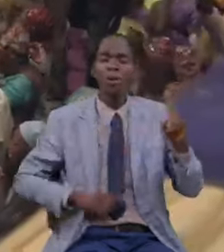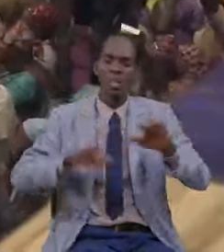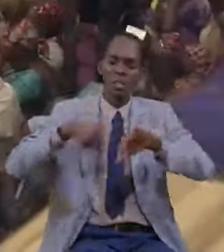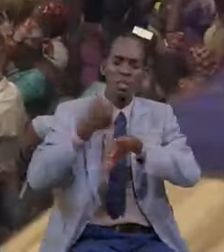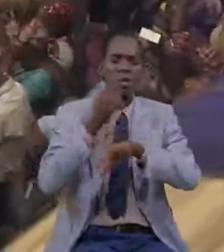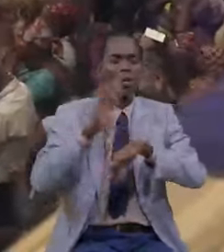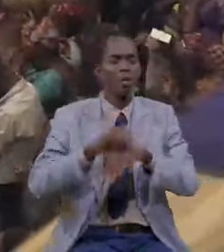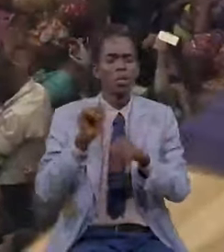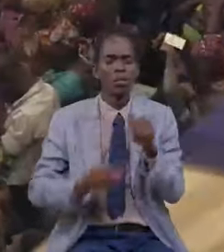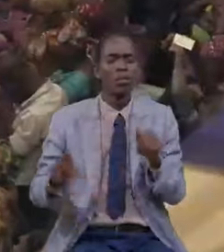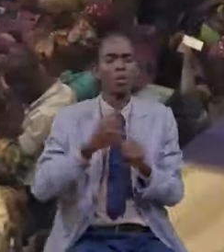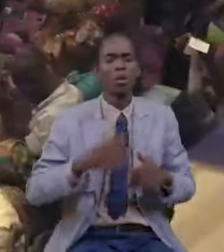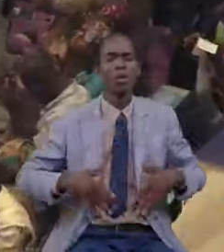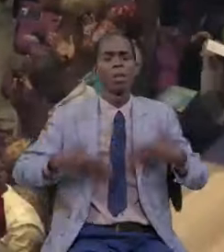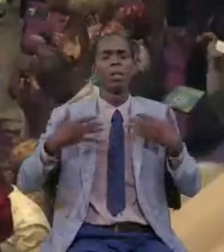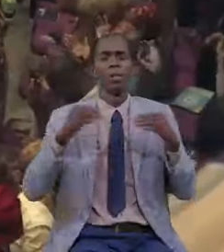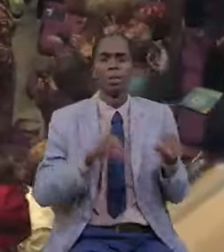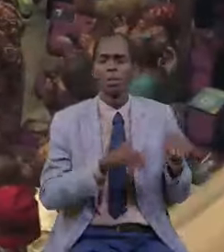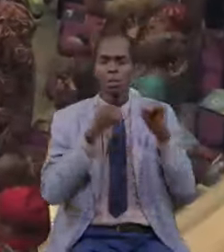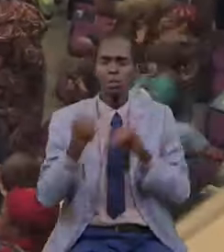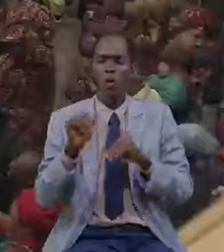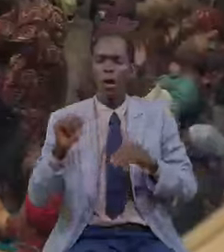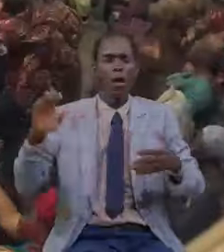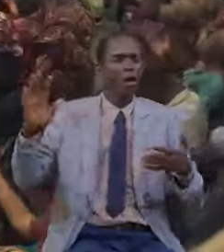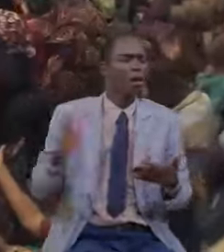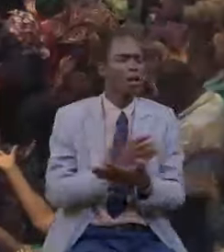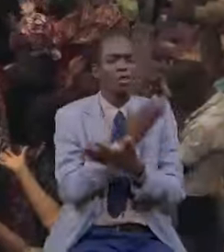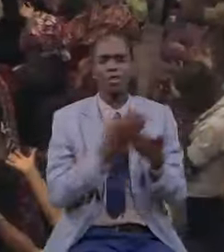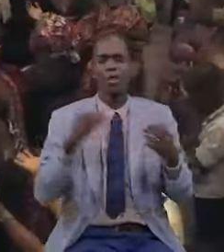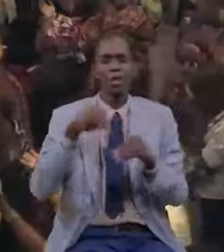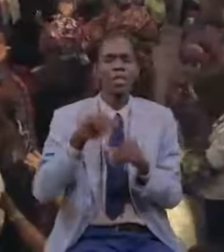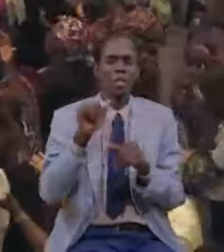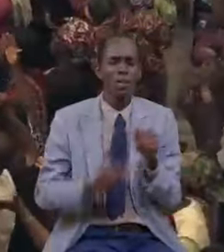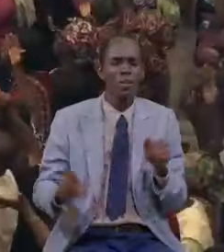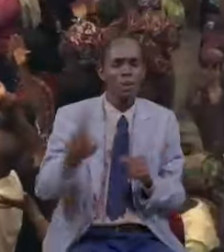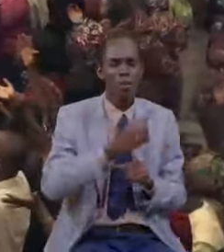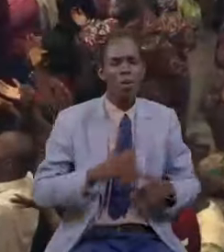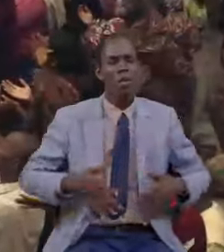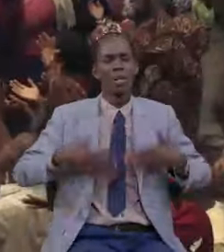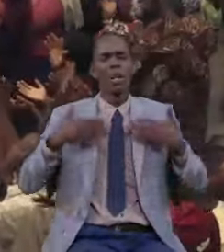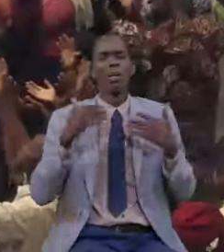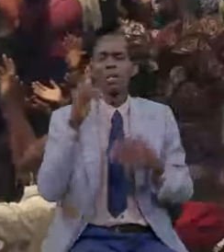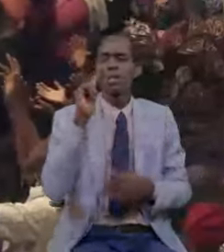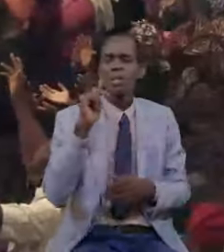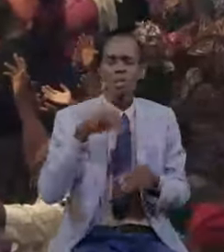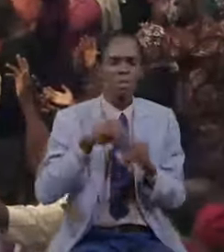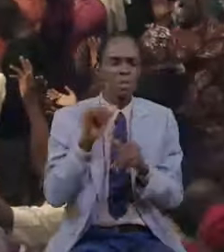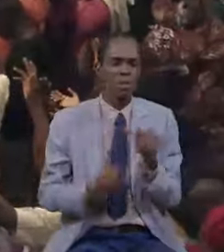life. Put a song in every mouth. Testimony in every